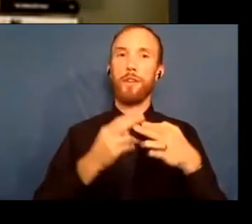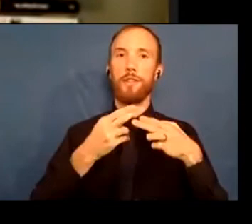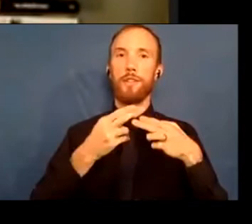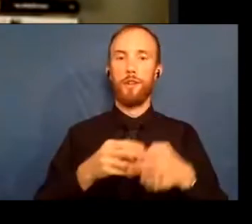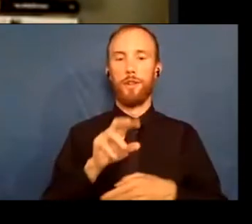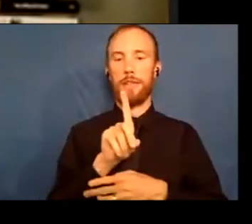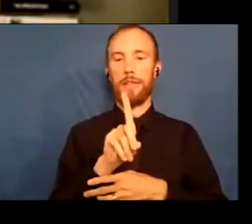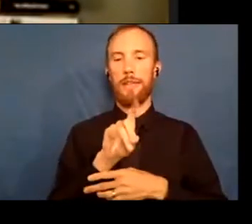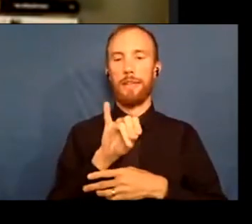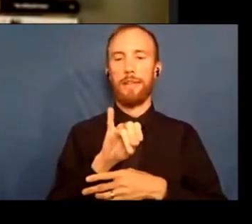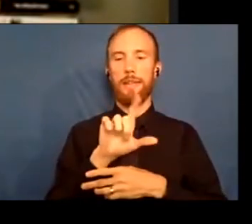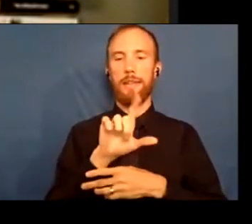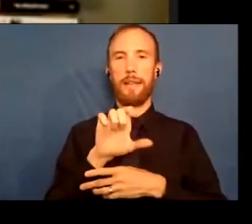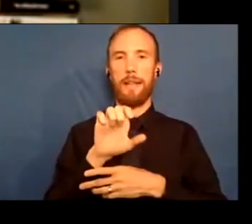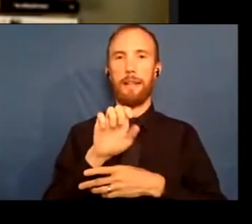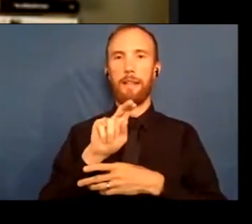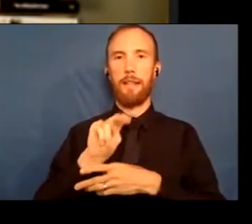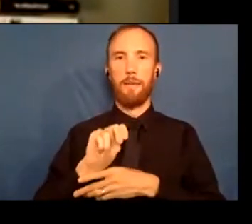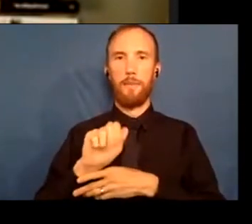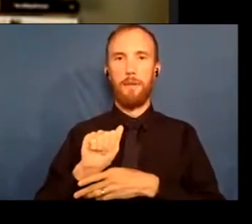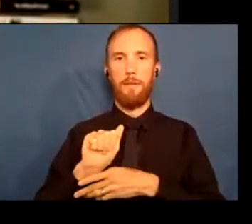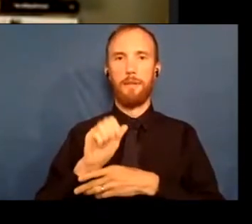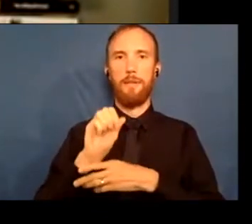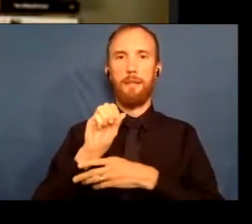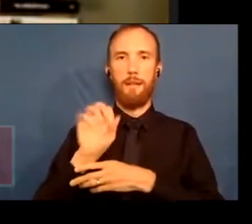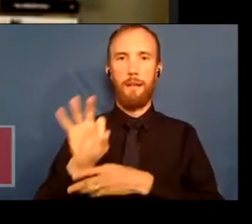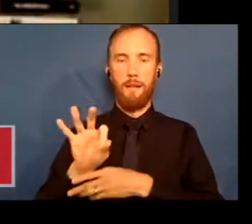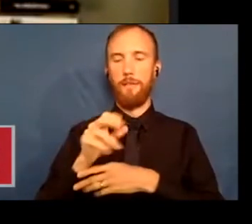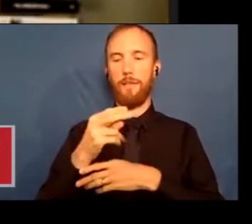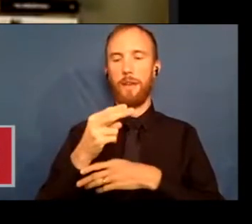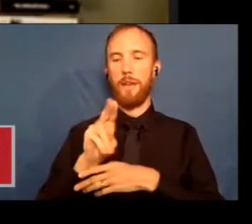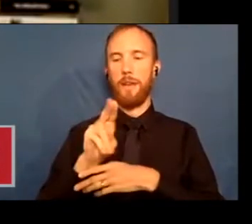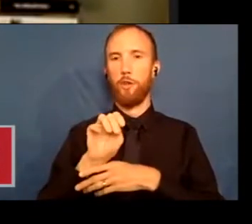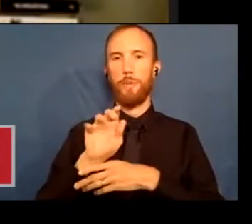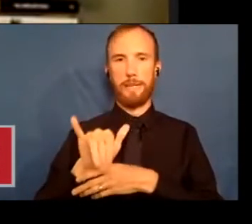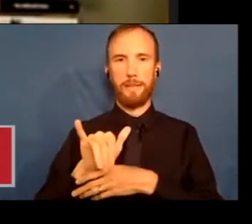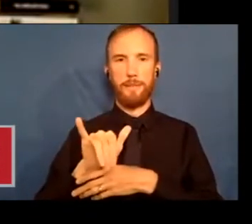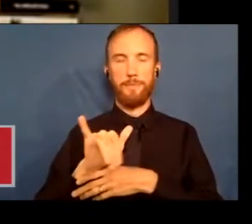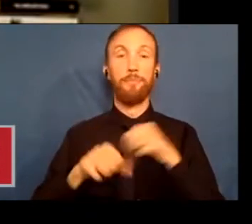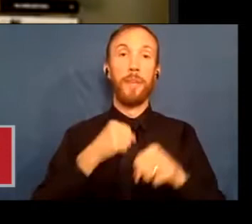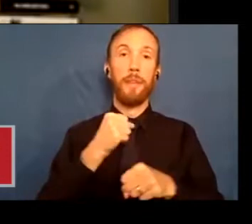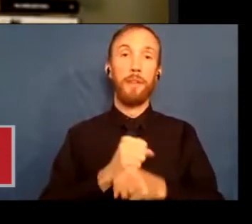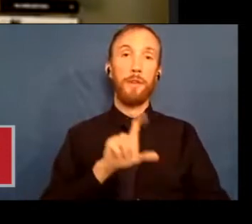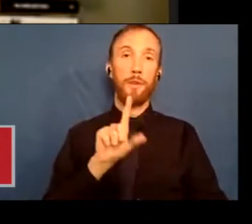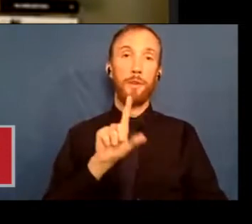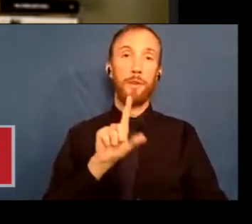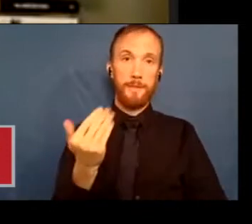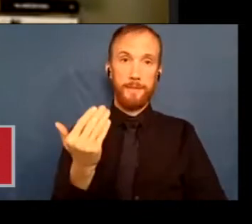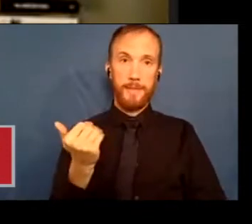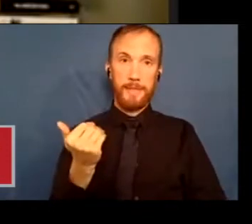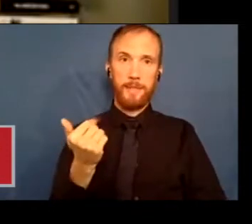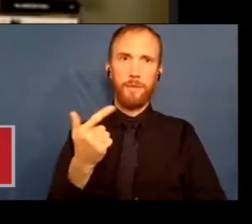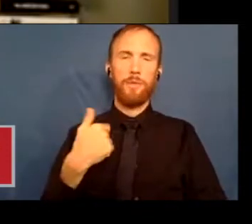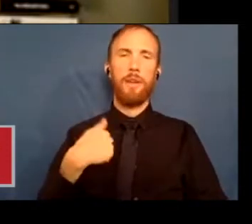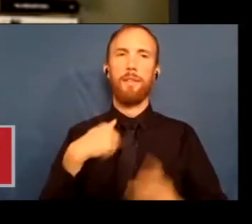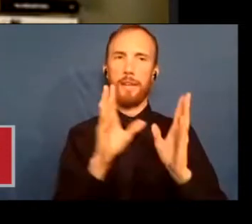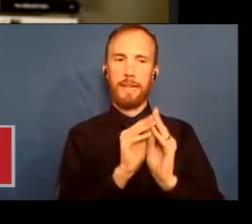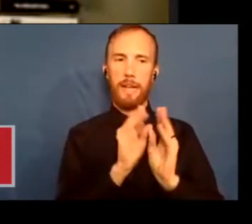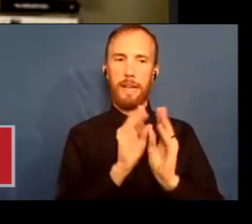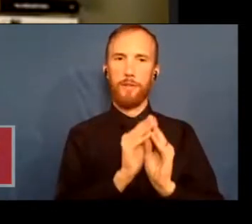Humanity. Now, in 2015, there was a conference held in